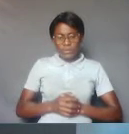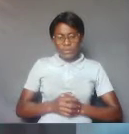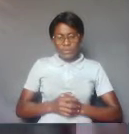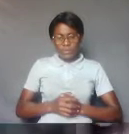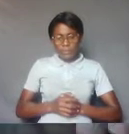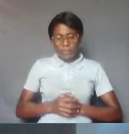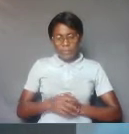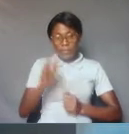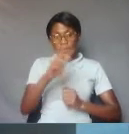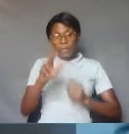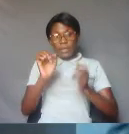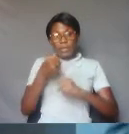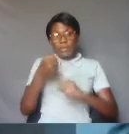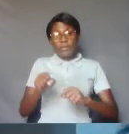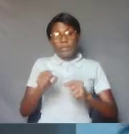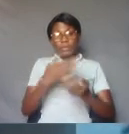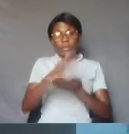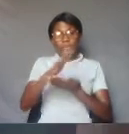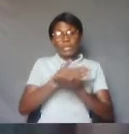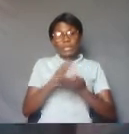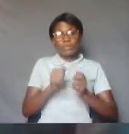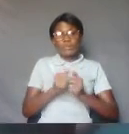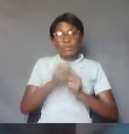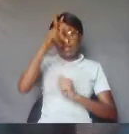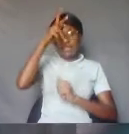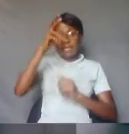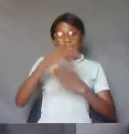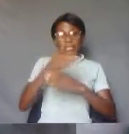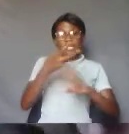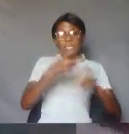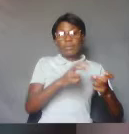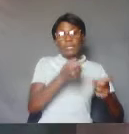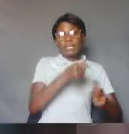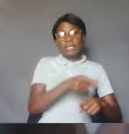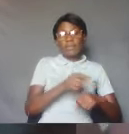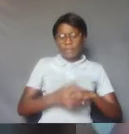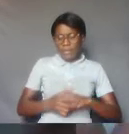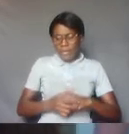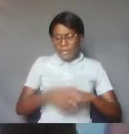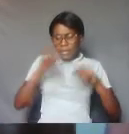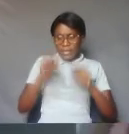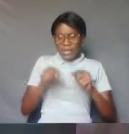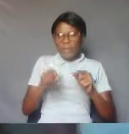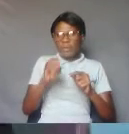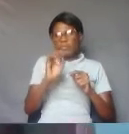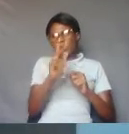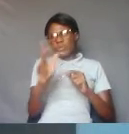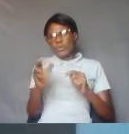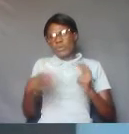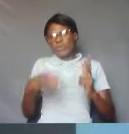people unable to share in God's wisdom. Are often the discourses of disability go around these very negative,